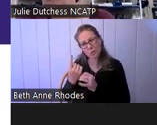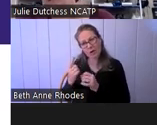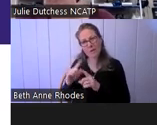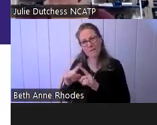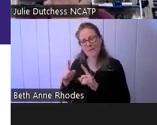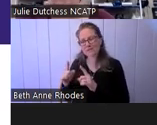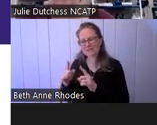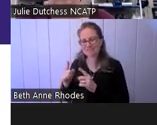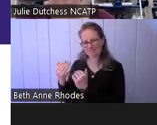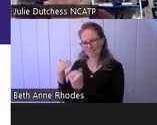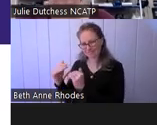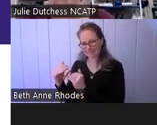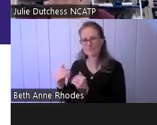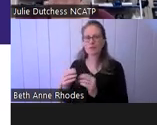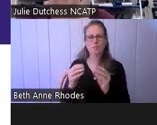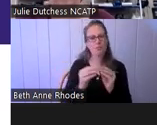robust is when you get it with the suite.